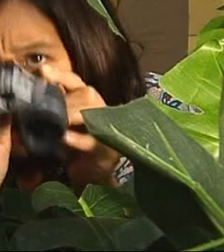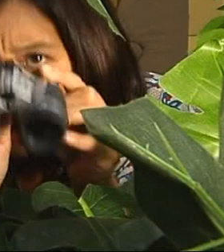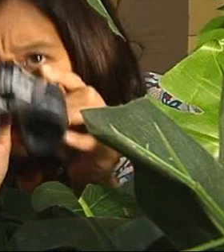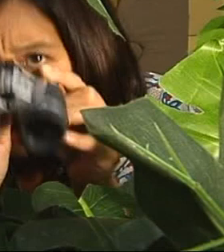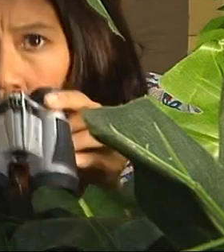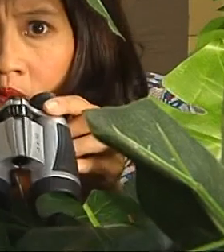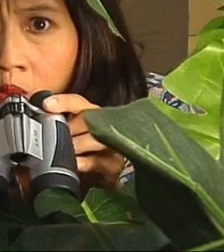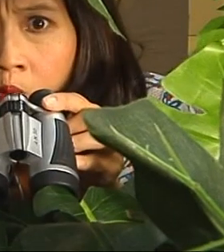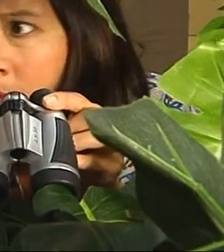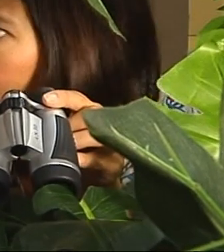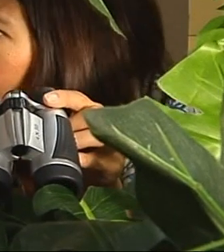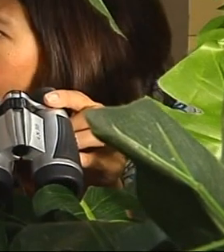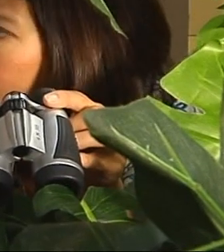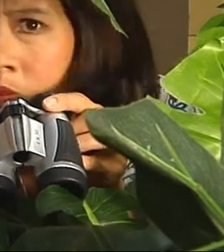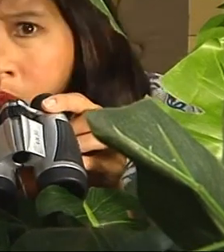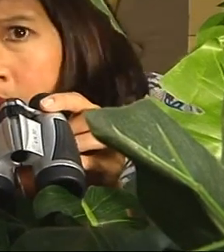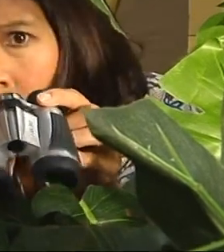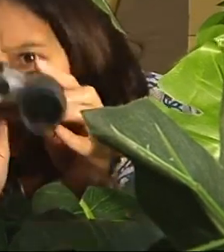Ray? Oh, yes.